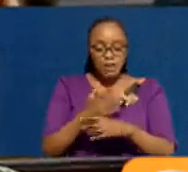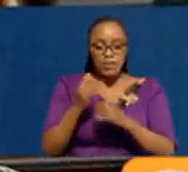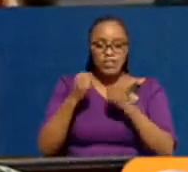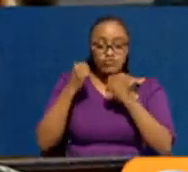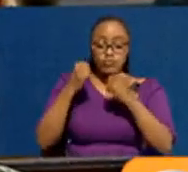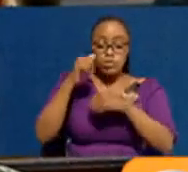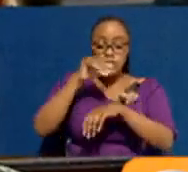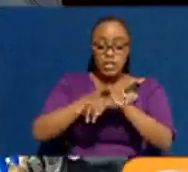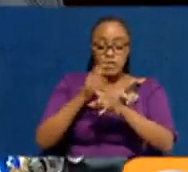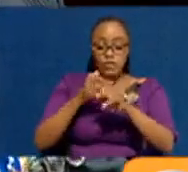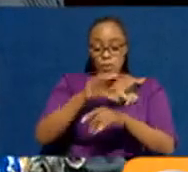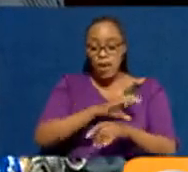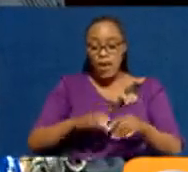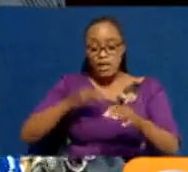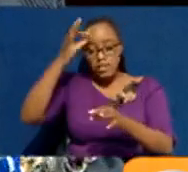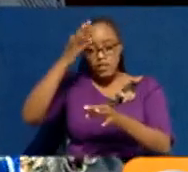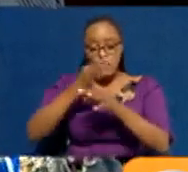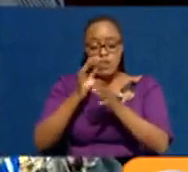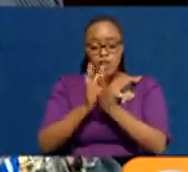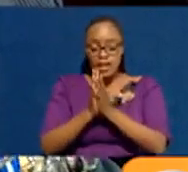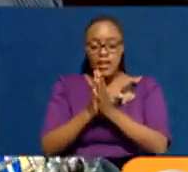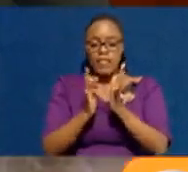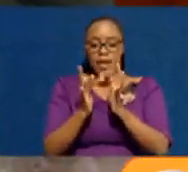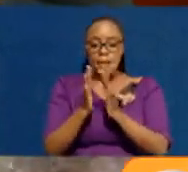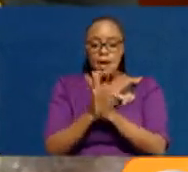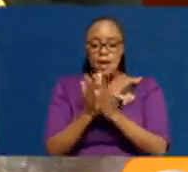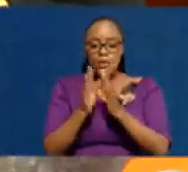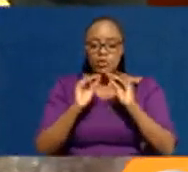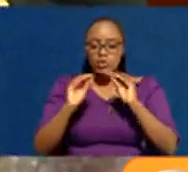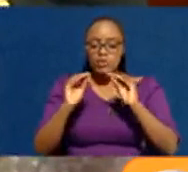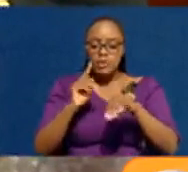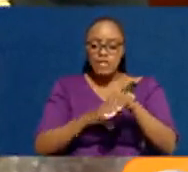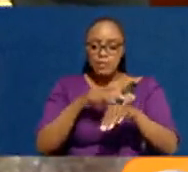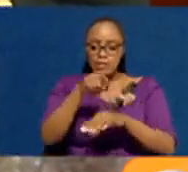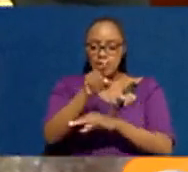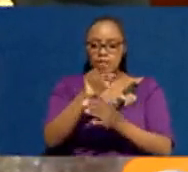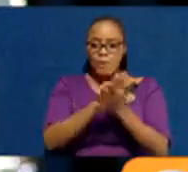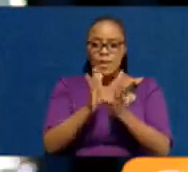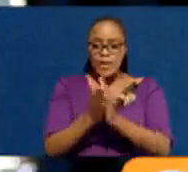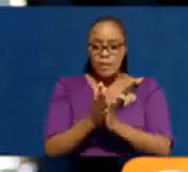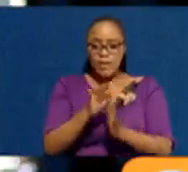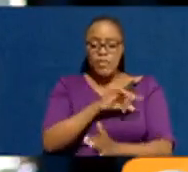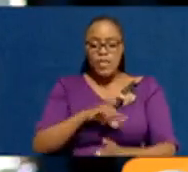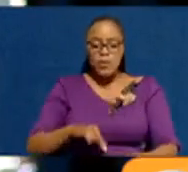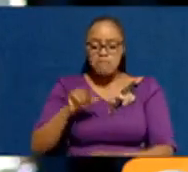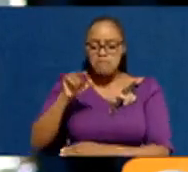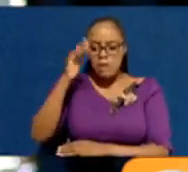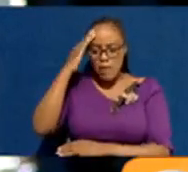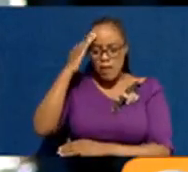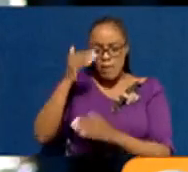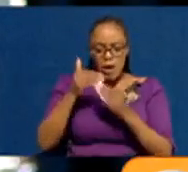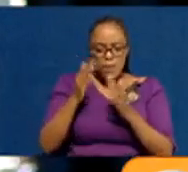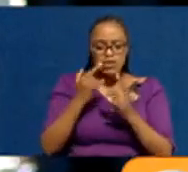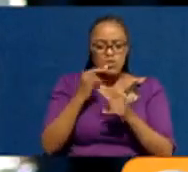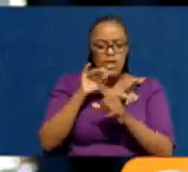from her Christian faith and teachings of the Bible during the course of her reign as the Queen. She will be remembered for speaking openly on